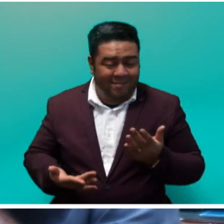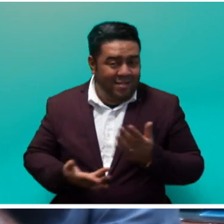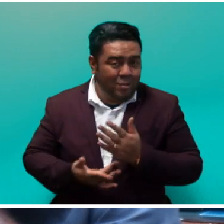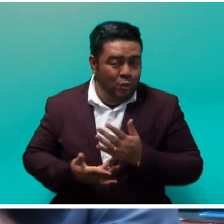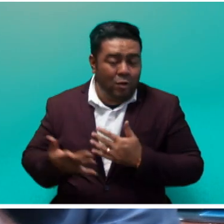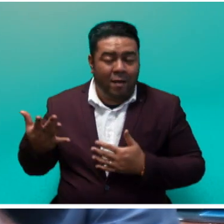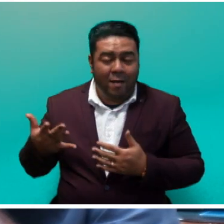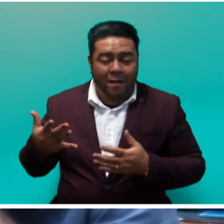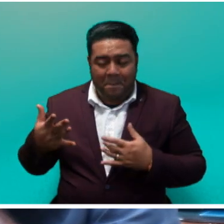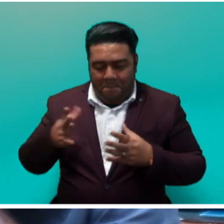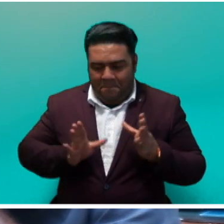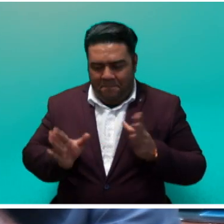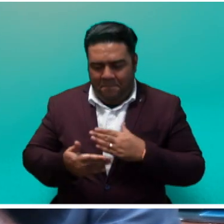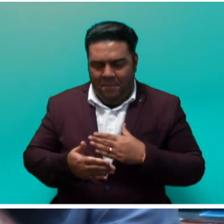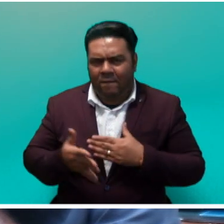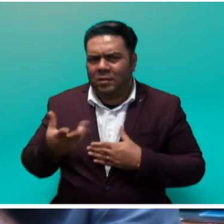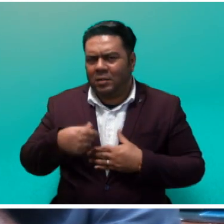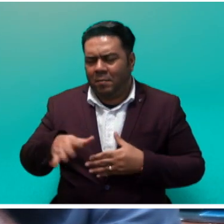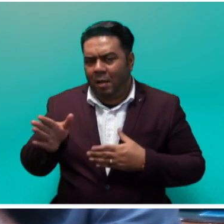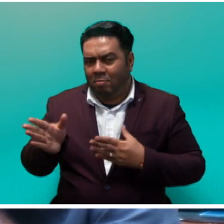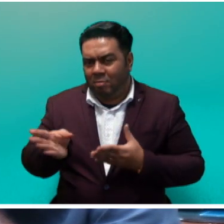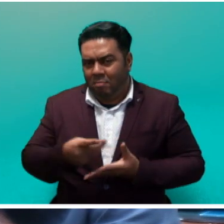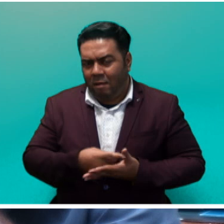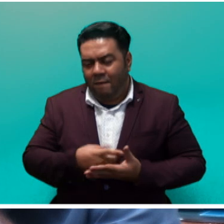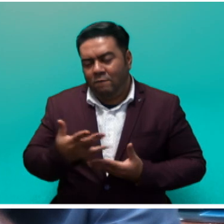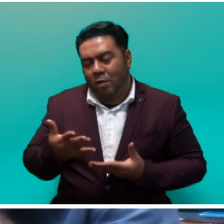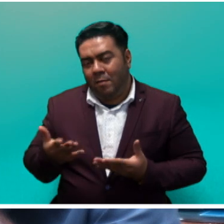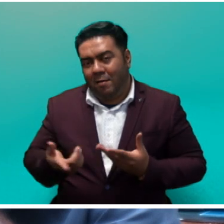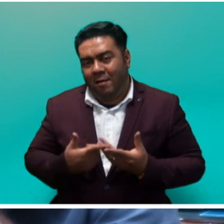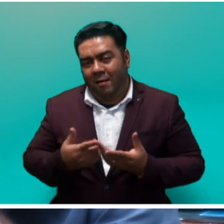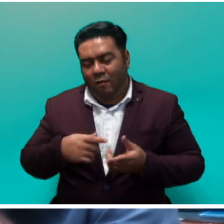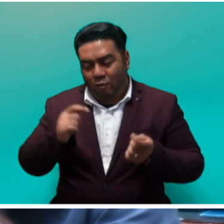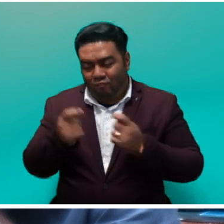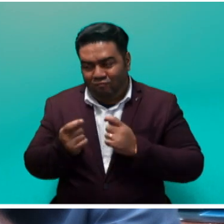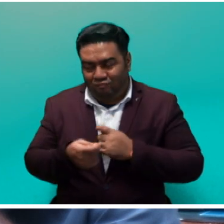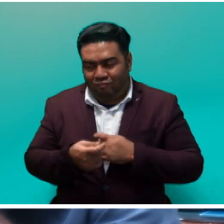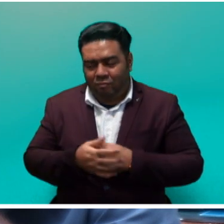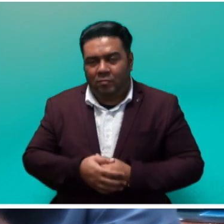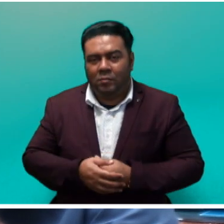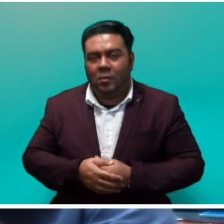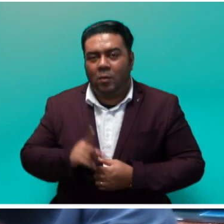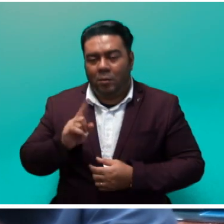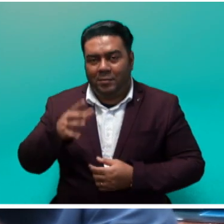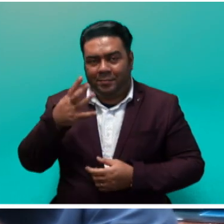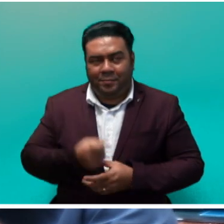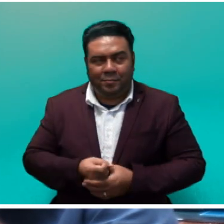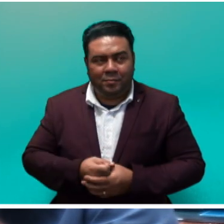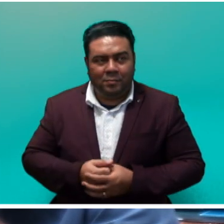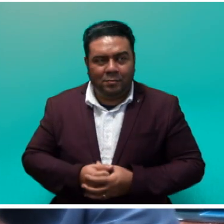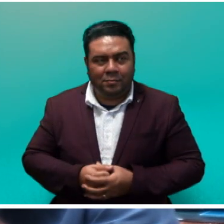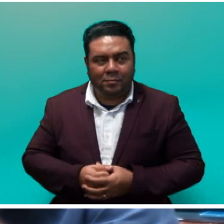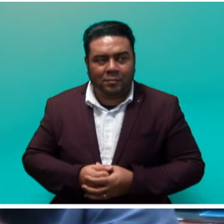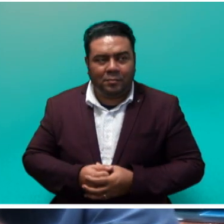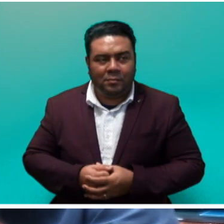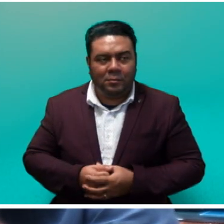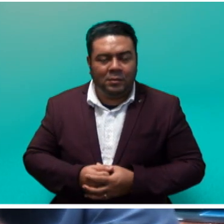its systems and data from hacking, tampering, or manipulation. One, network perimeter firewalls that